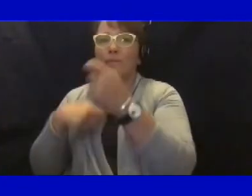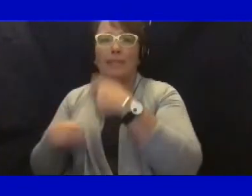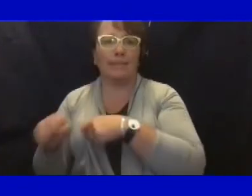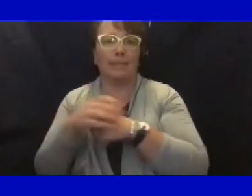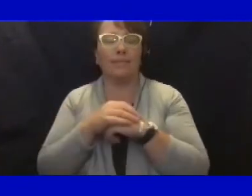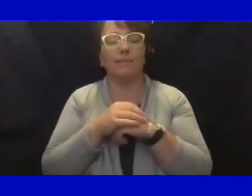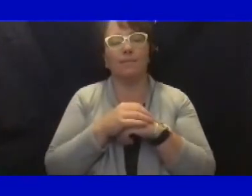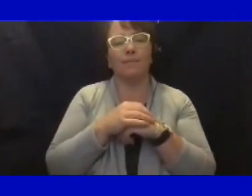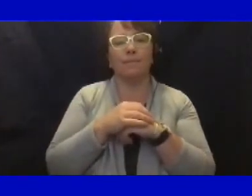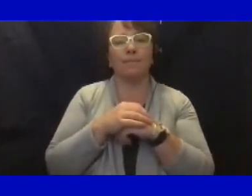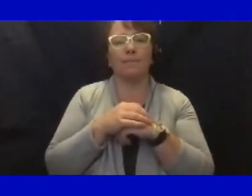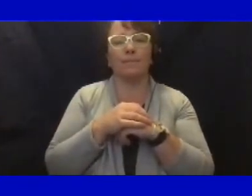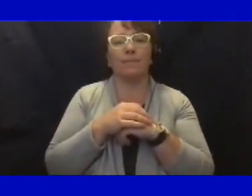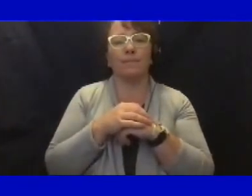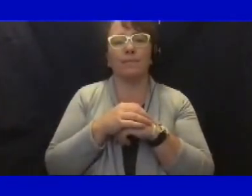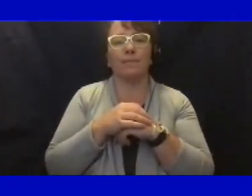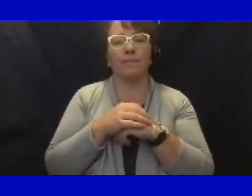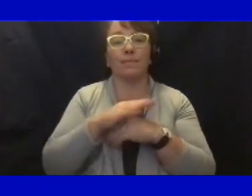up.